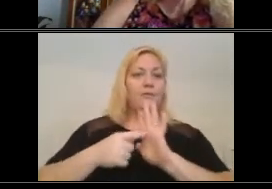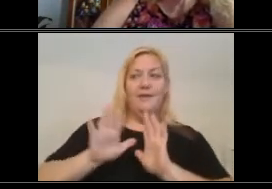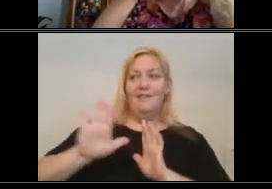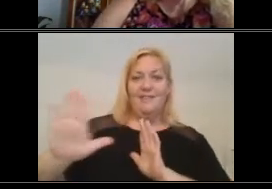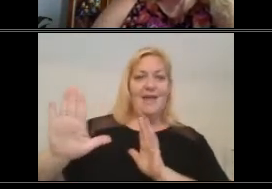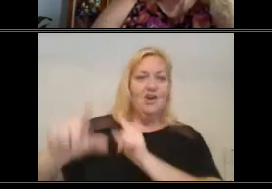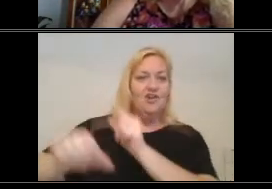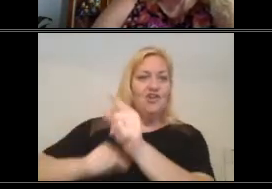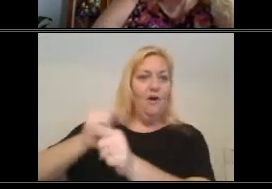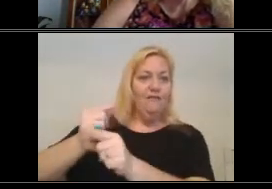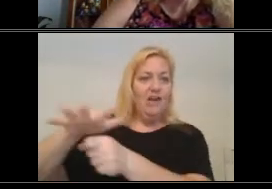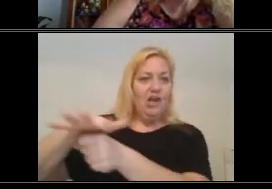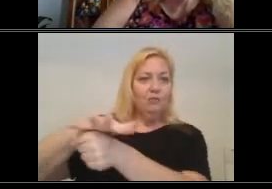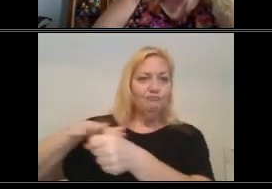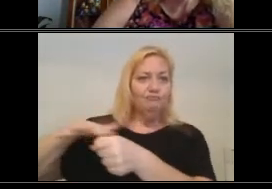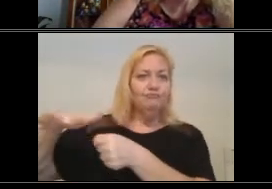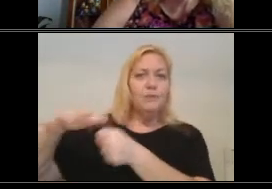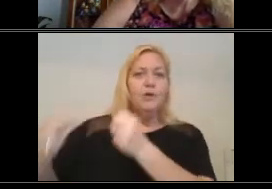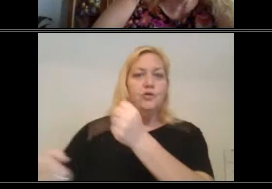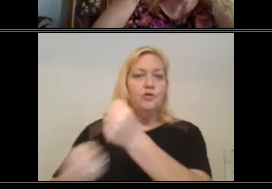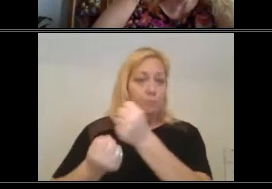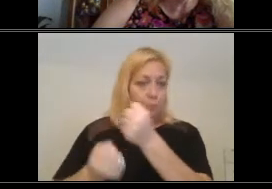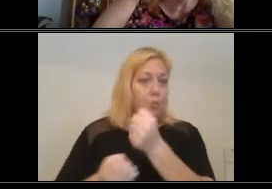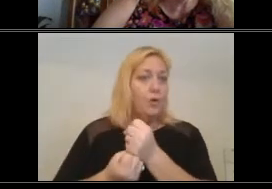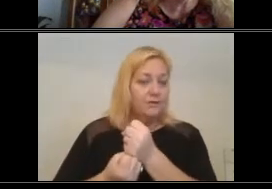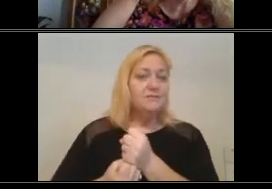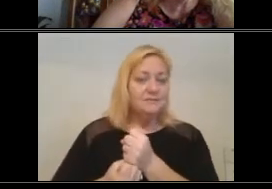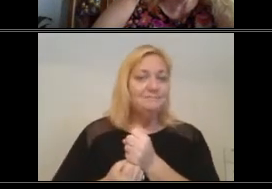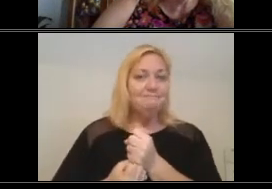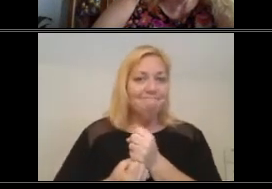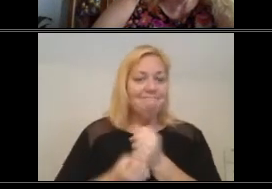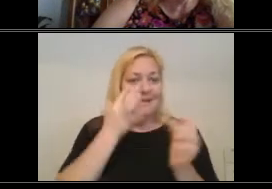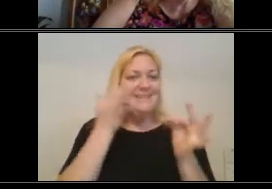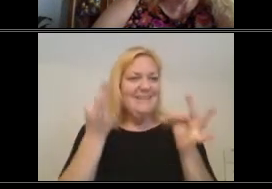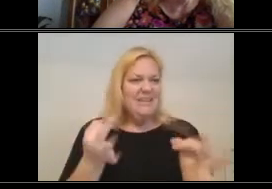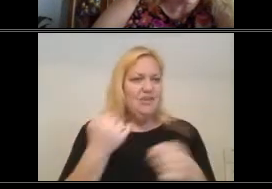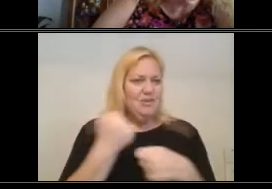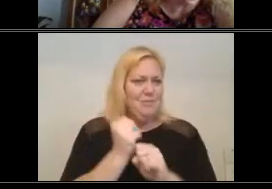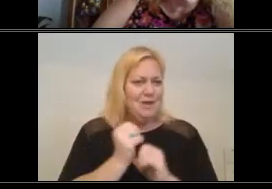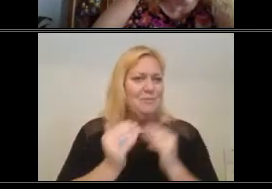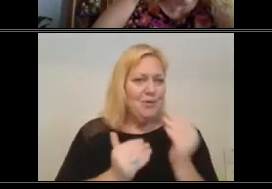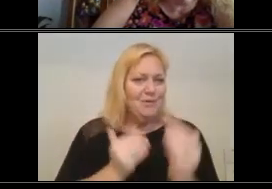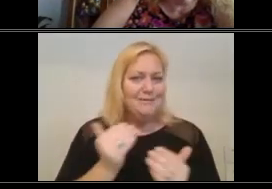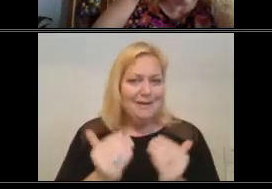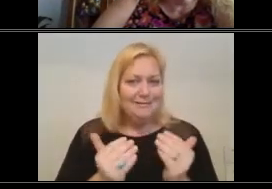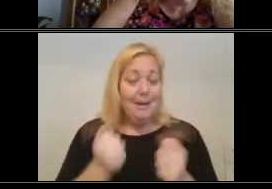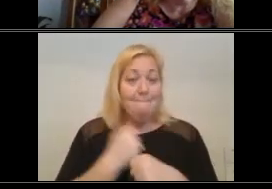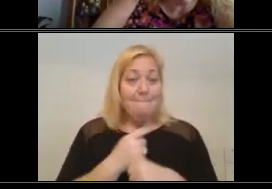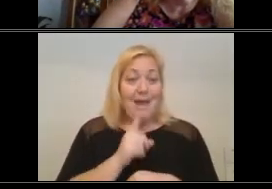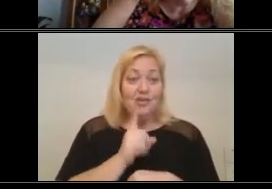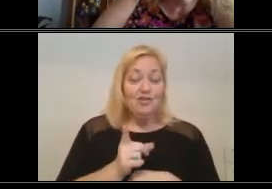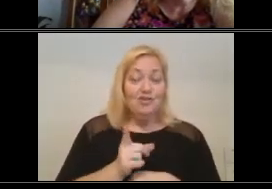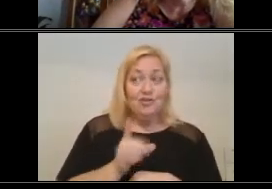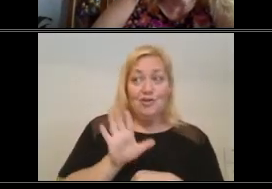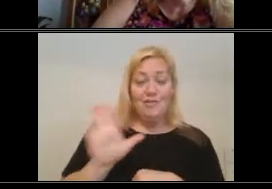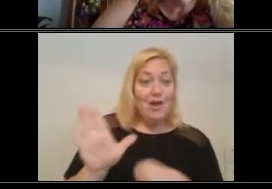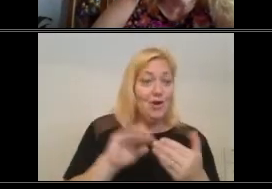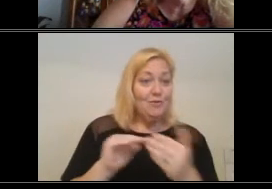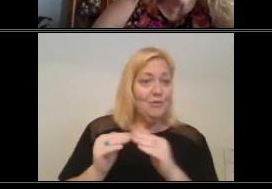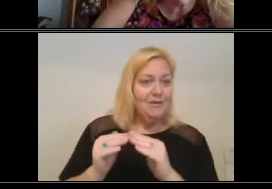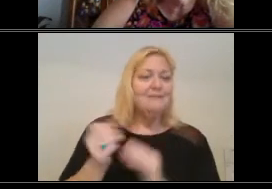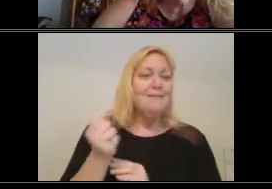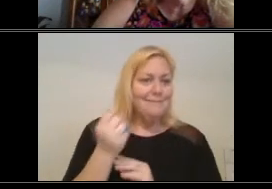geographies to support the decision-making process and making sure that their communities